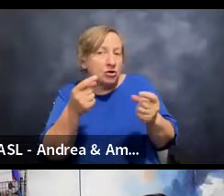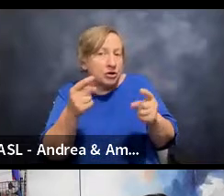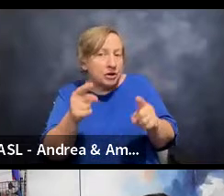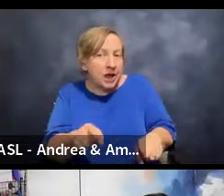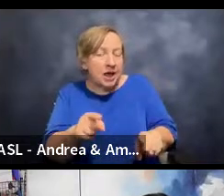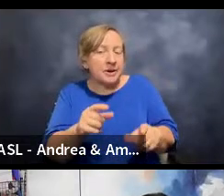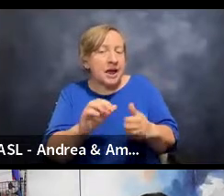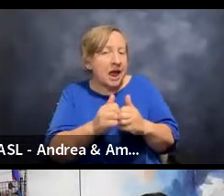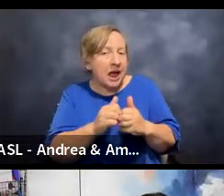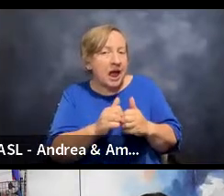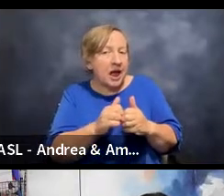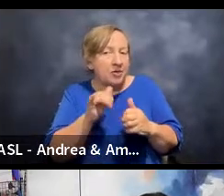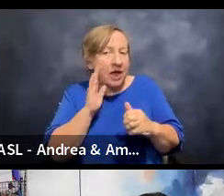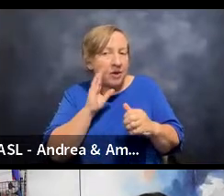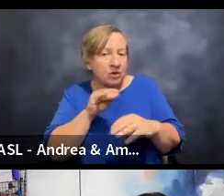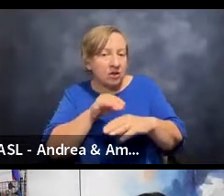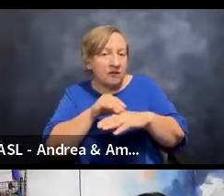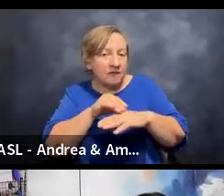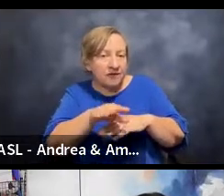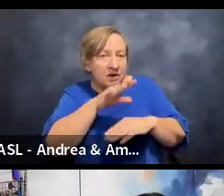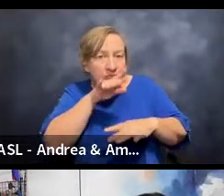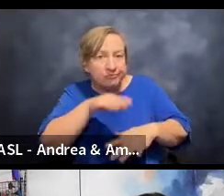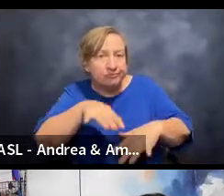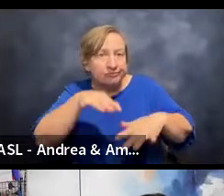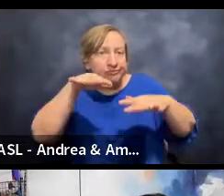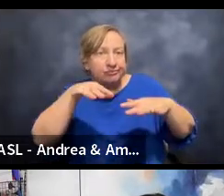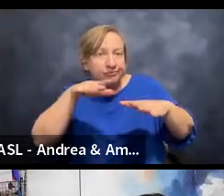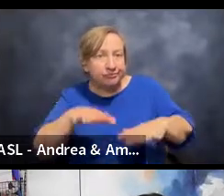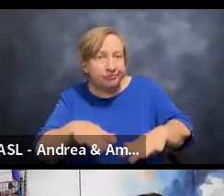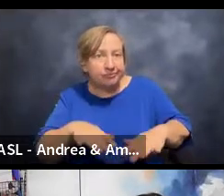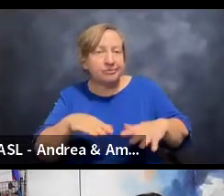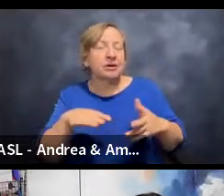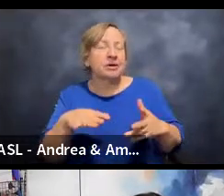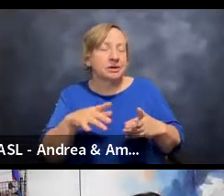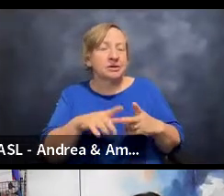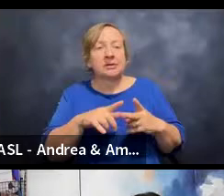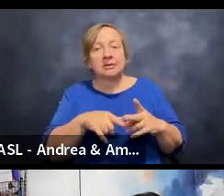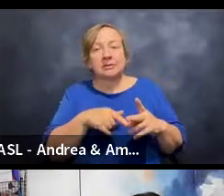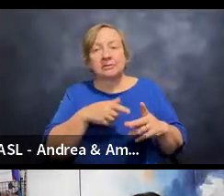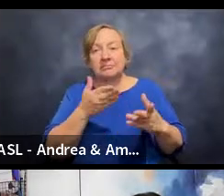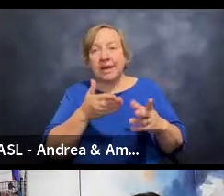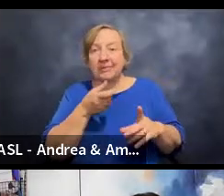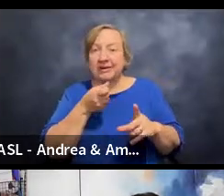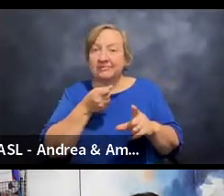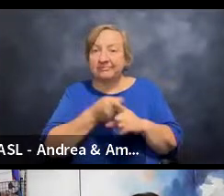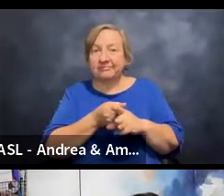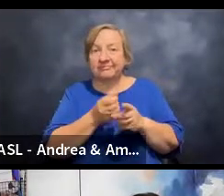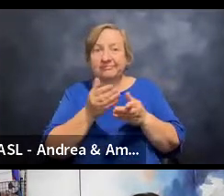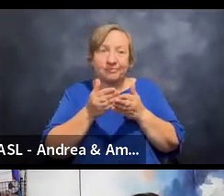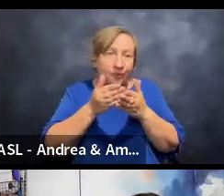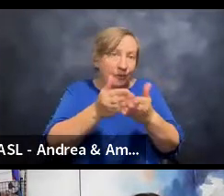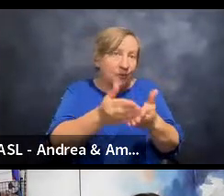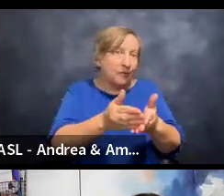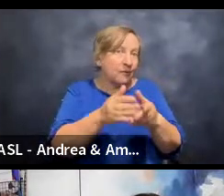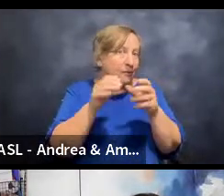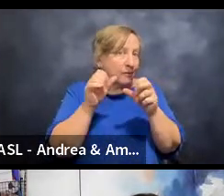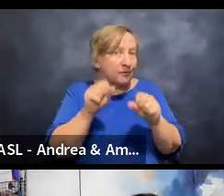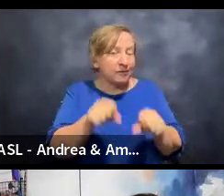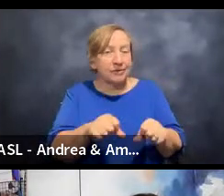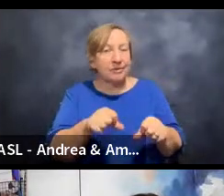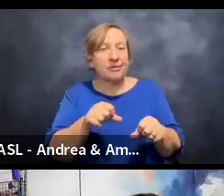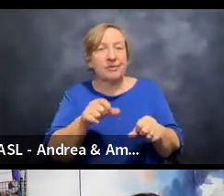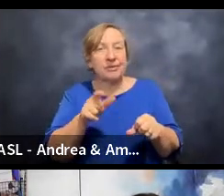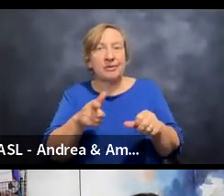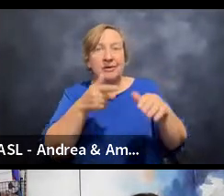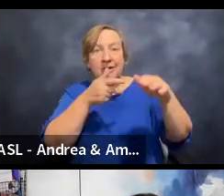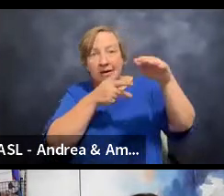do to river level, and thus impacting vessels' ability to